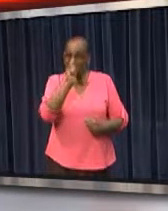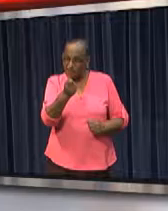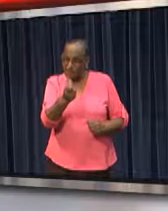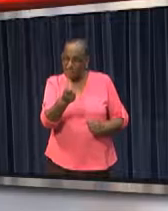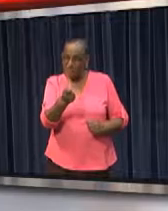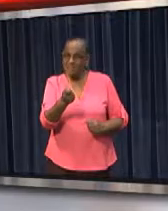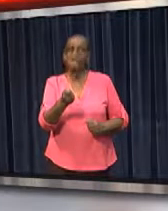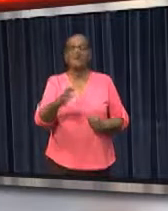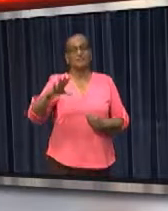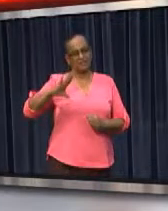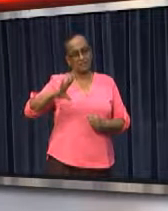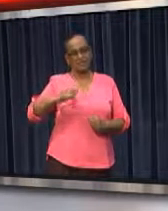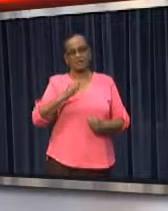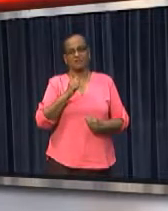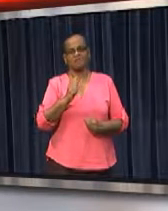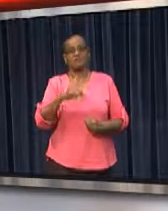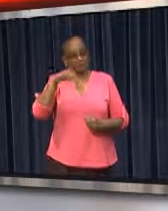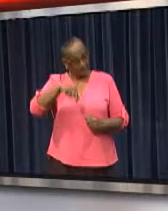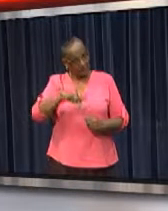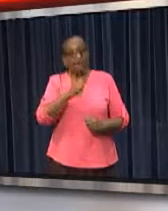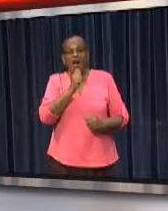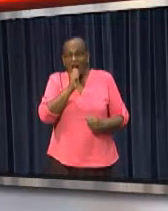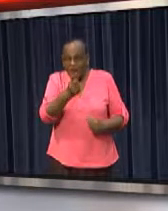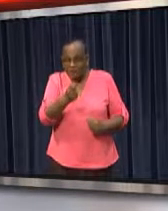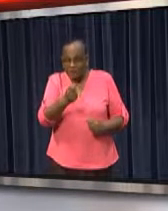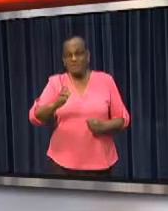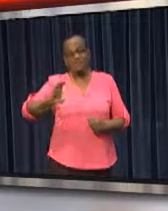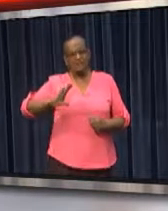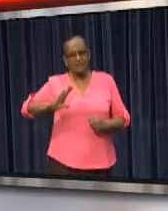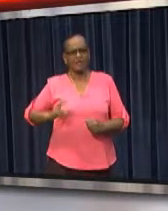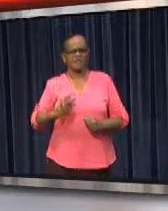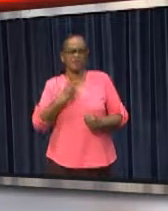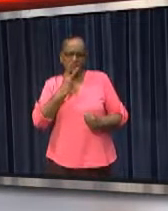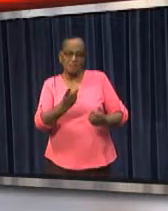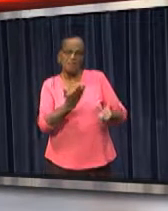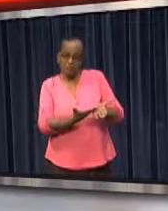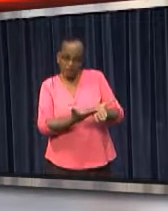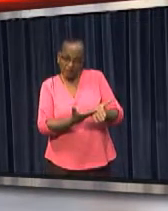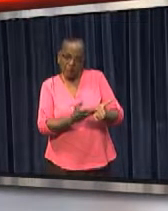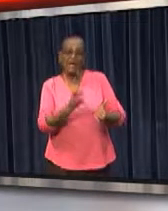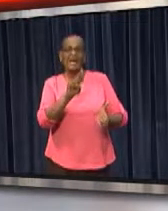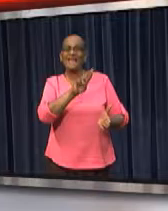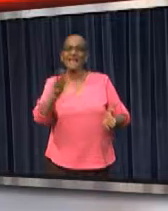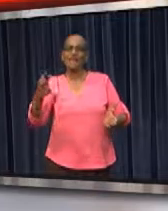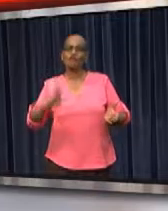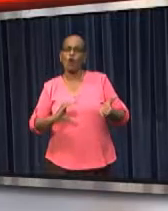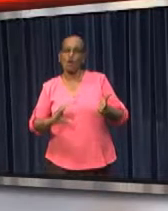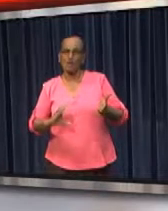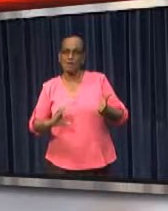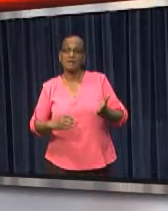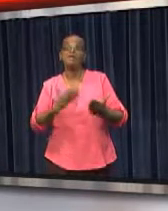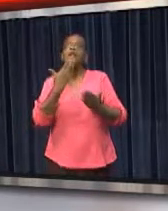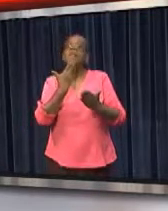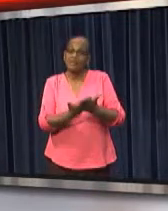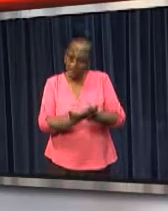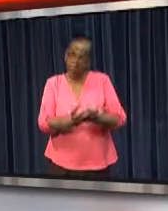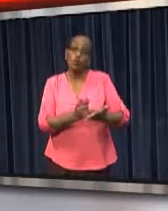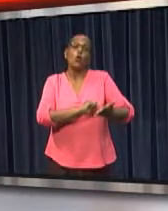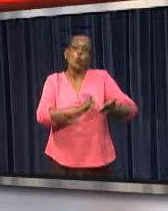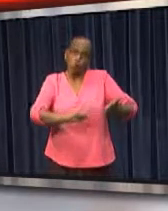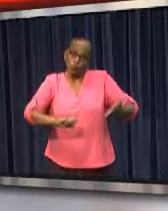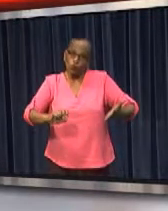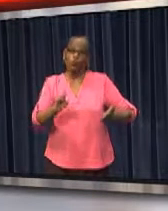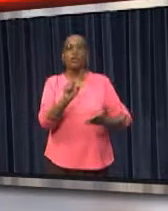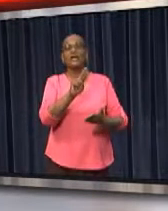is presented by the executive board to the supervisory board, which defines its approval in